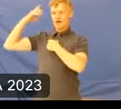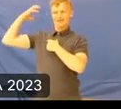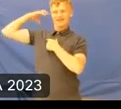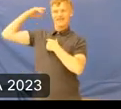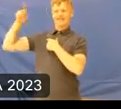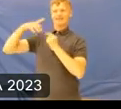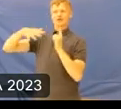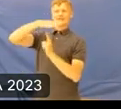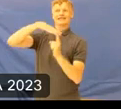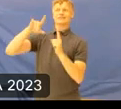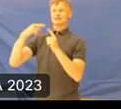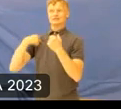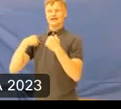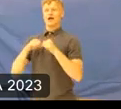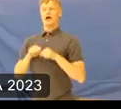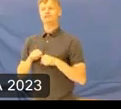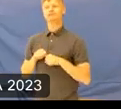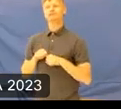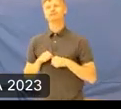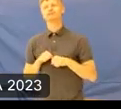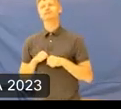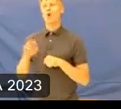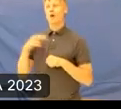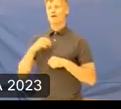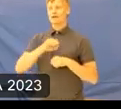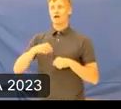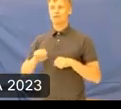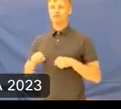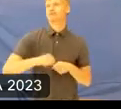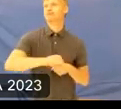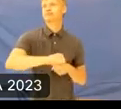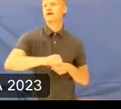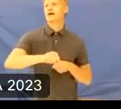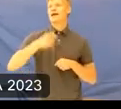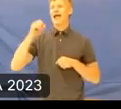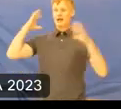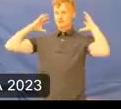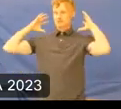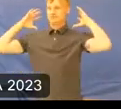there. Good. Let me just summarize where we are. Okay, good.